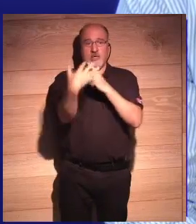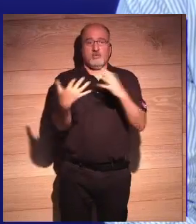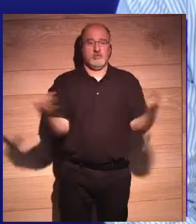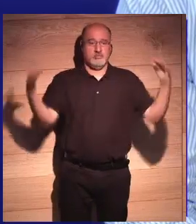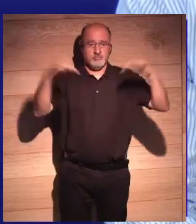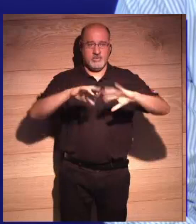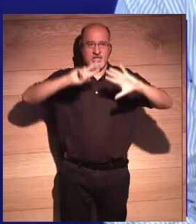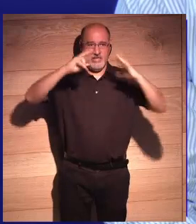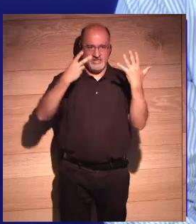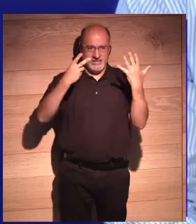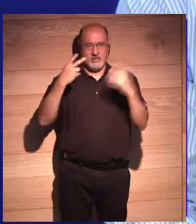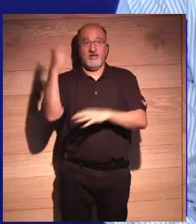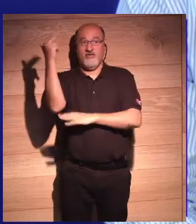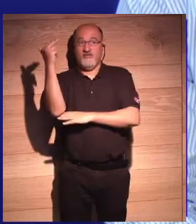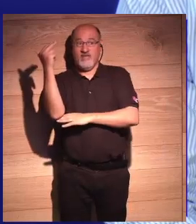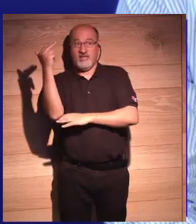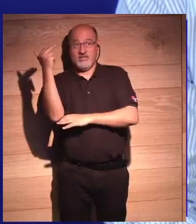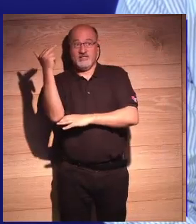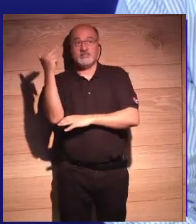evening. There will be an education meeting.